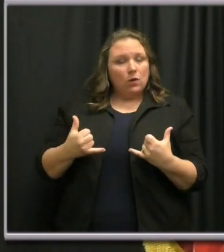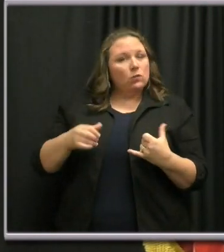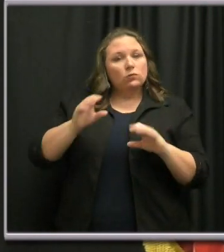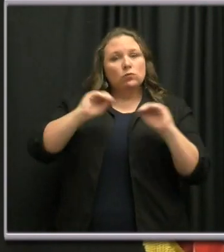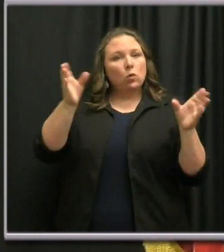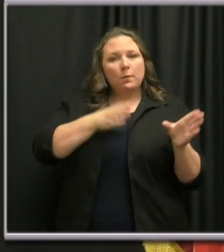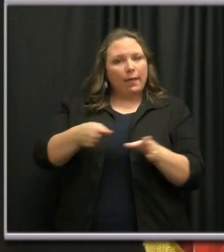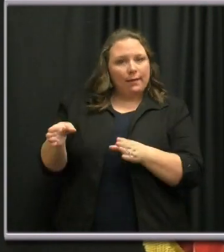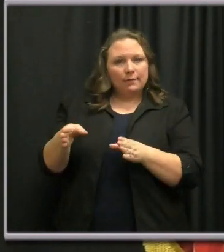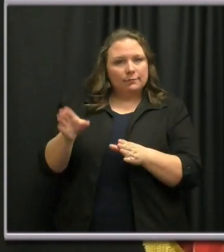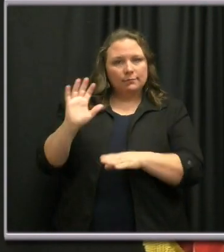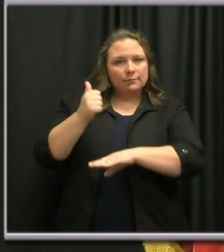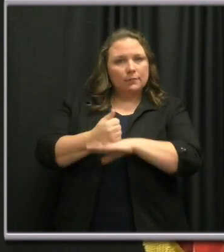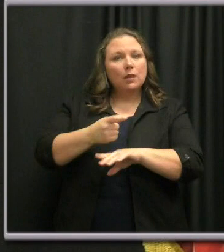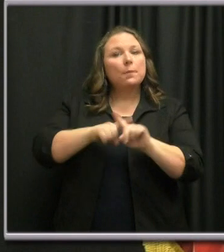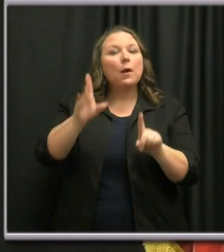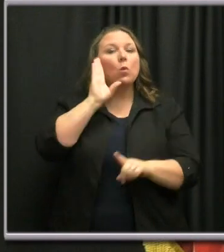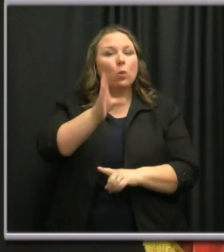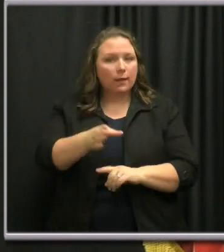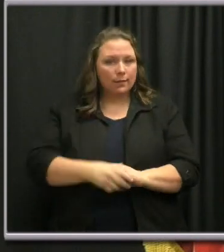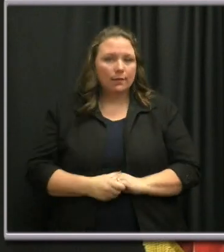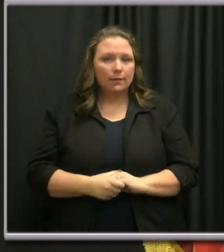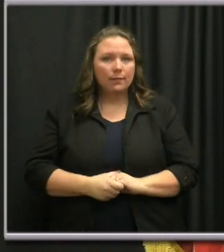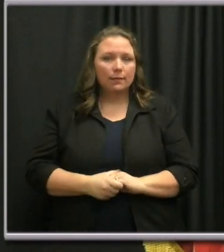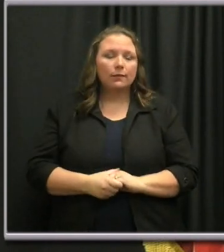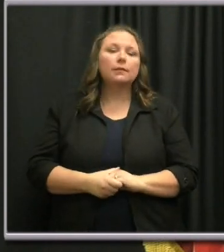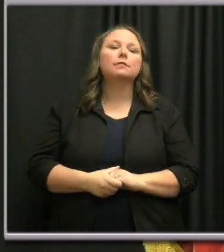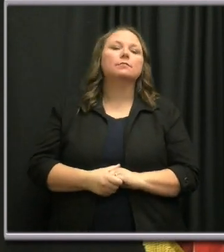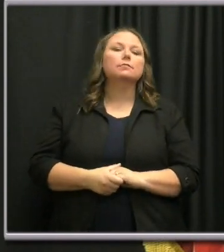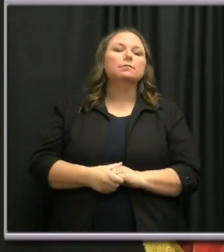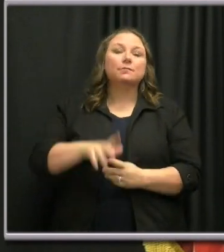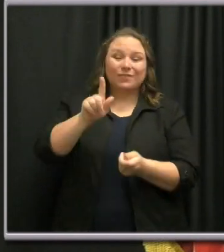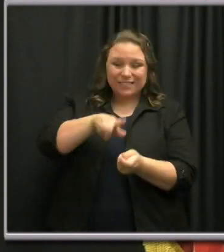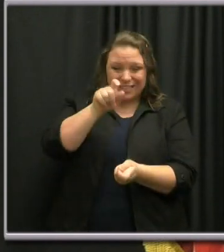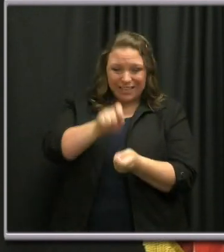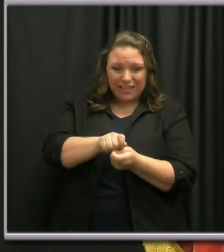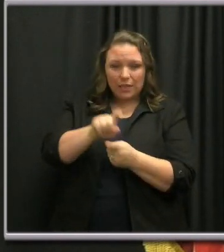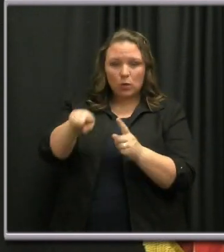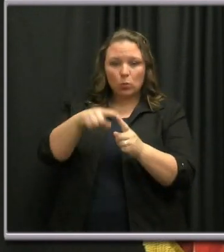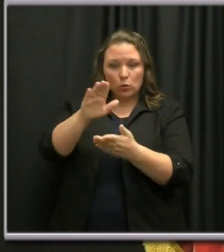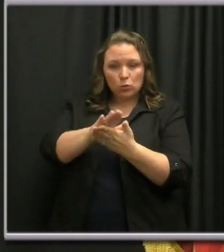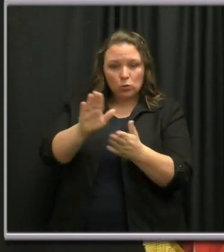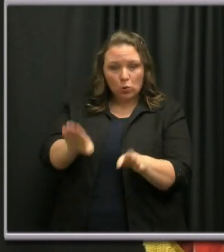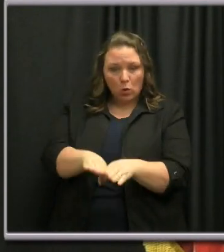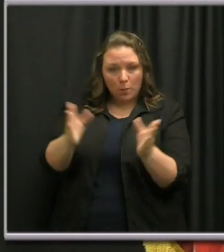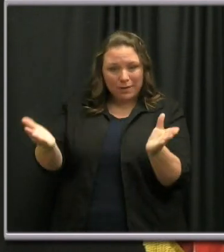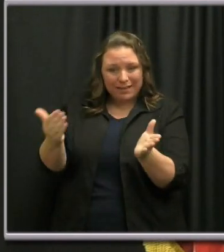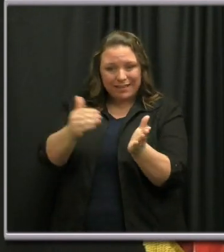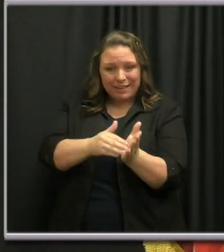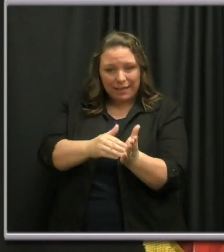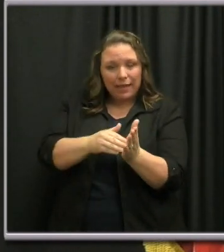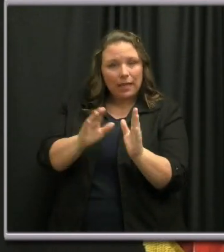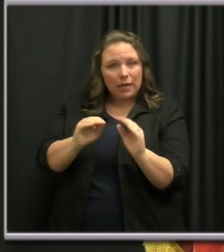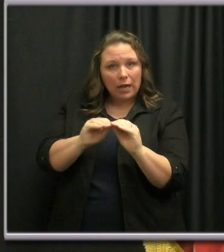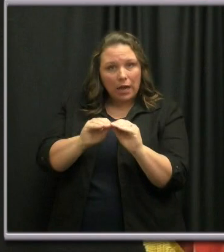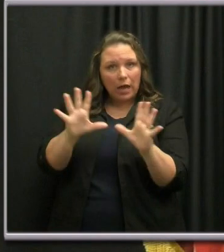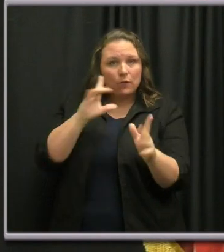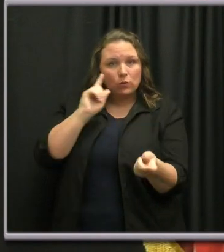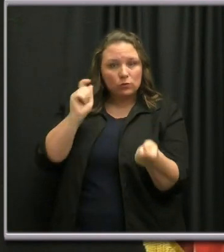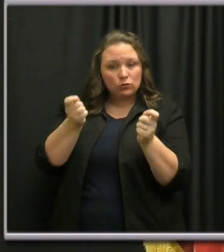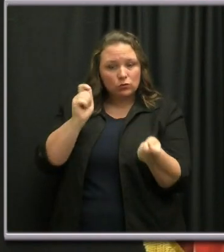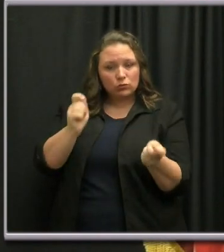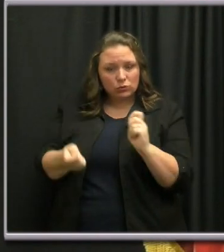plan, but there's going to be a plan. Exactly when schools are able to reopen, obviously, will change